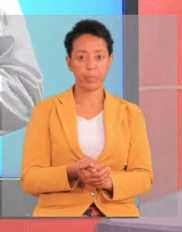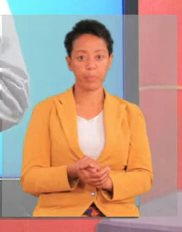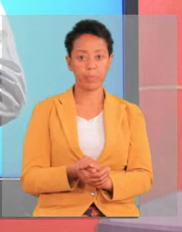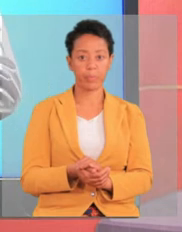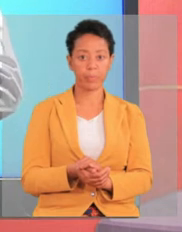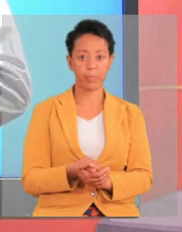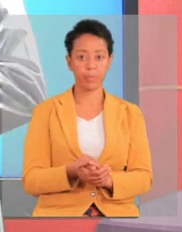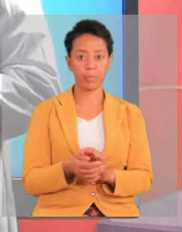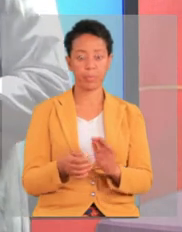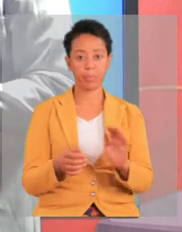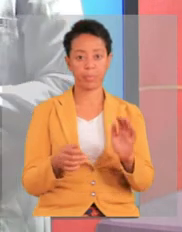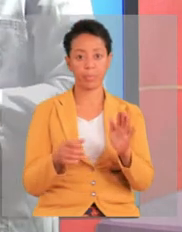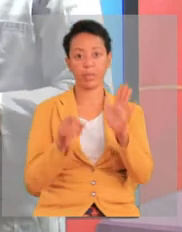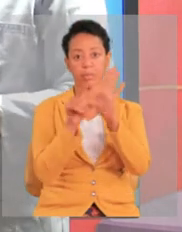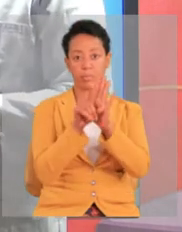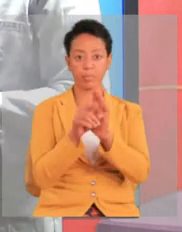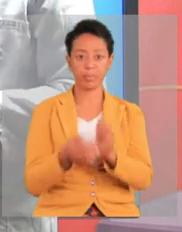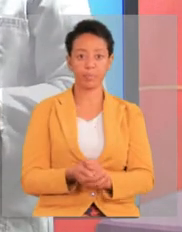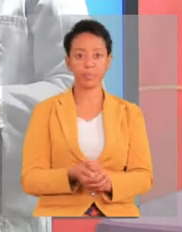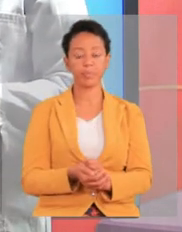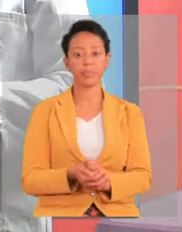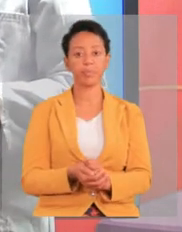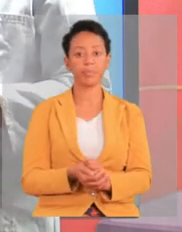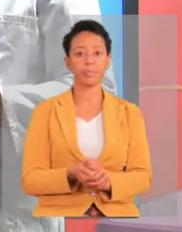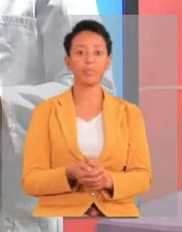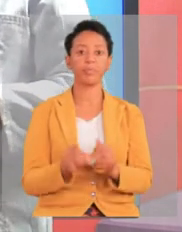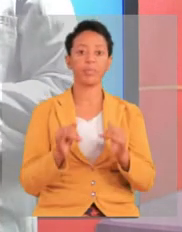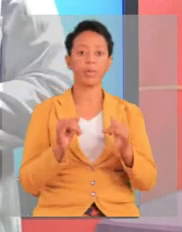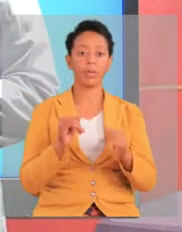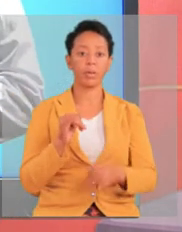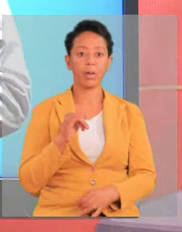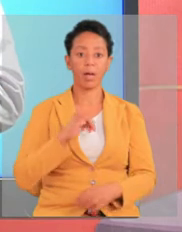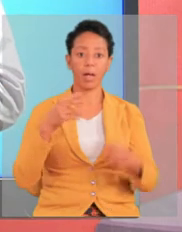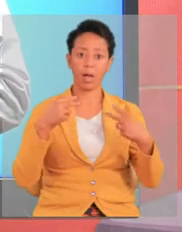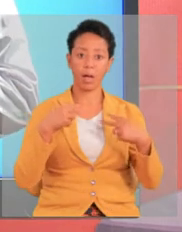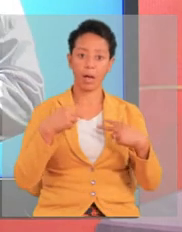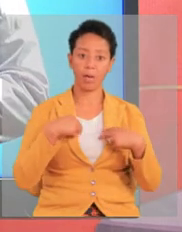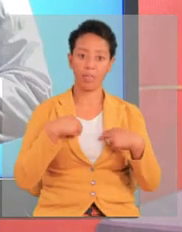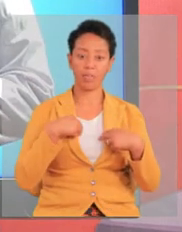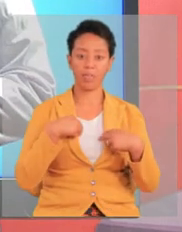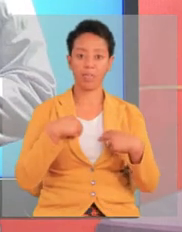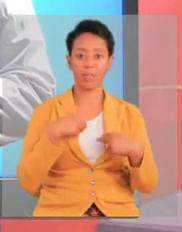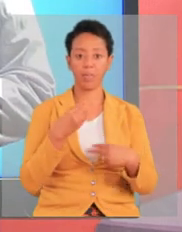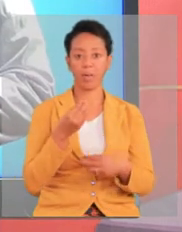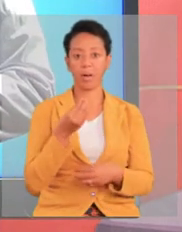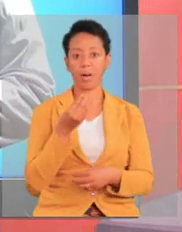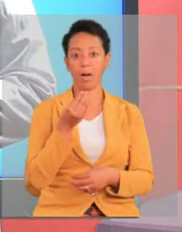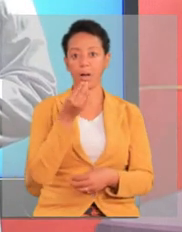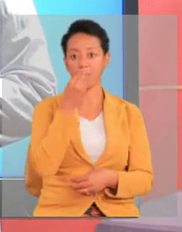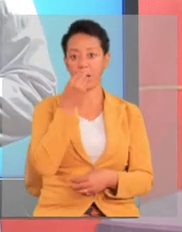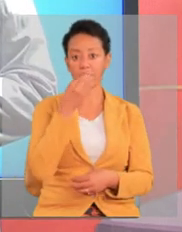Let me give you that sample example. I have had my lunch. I have had my